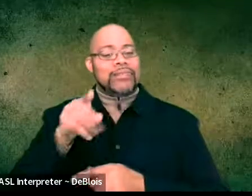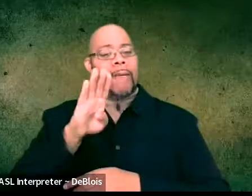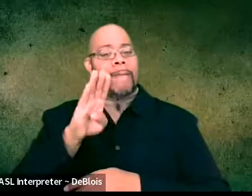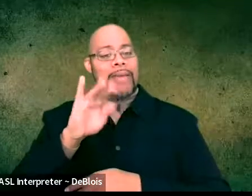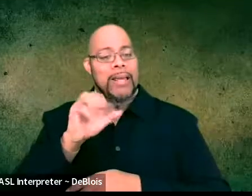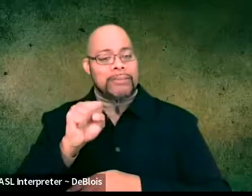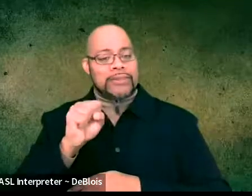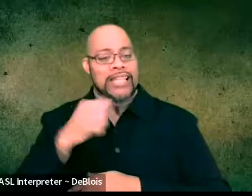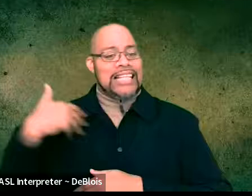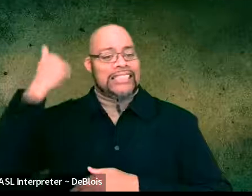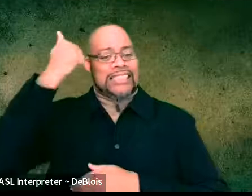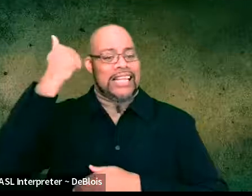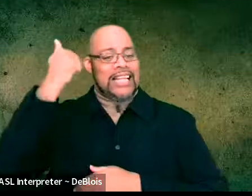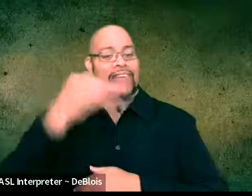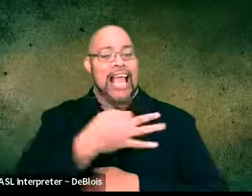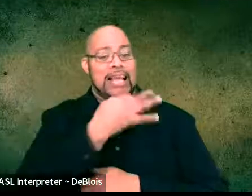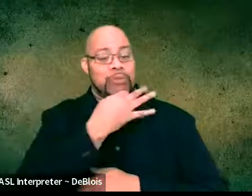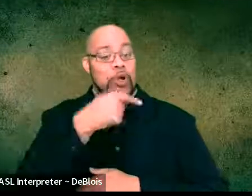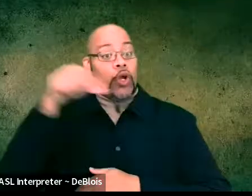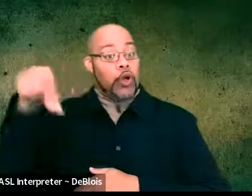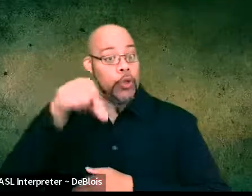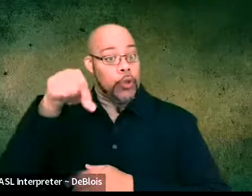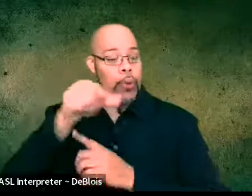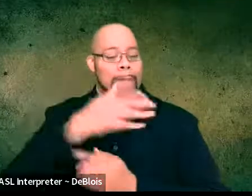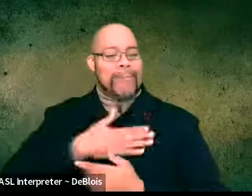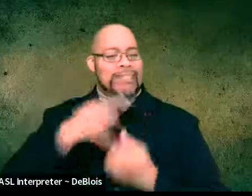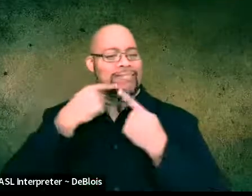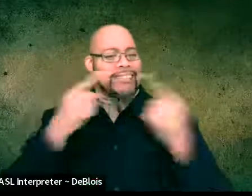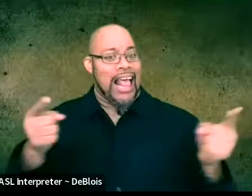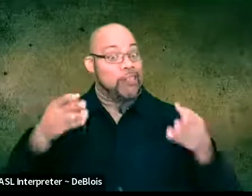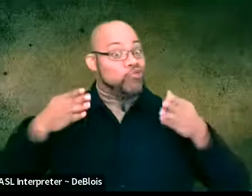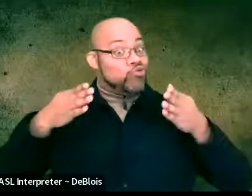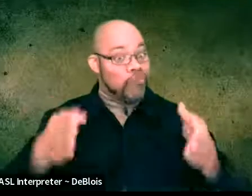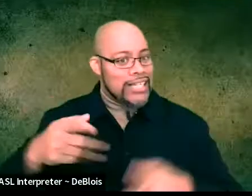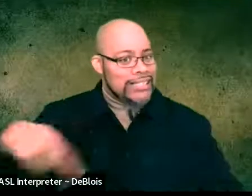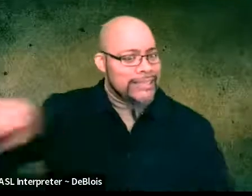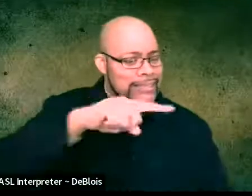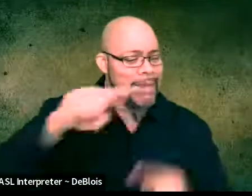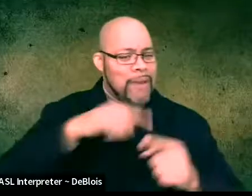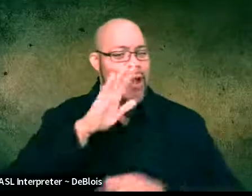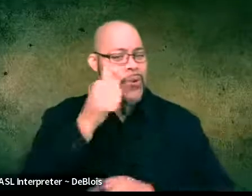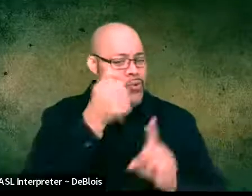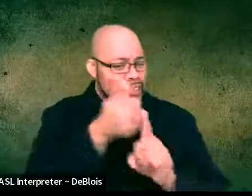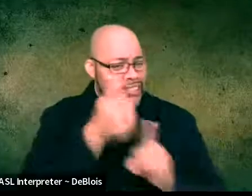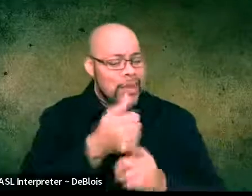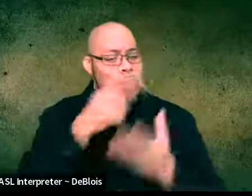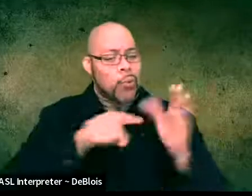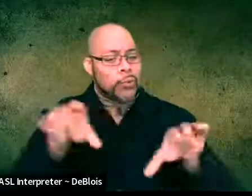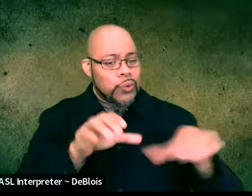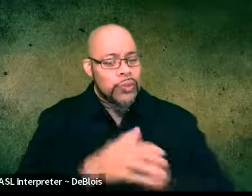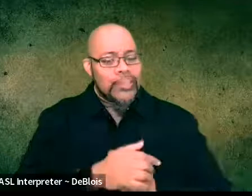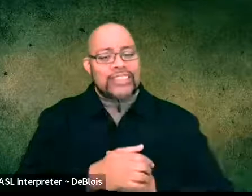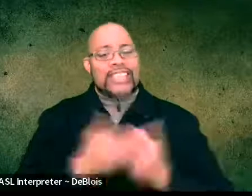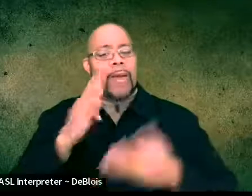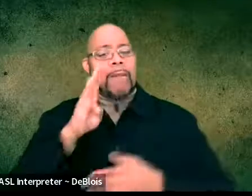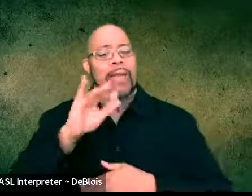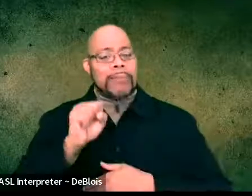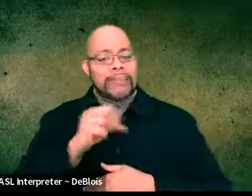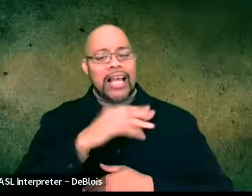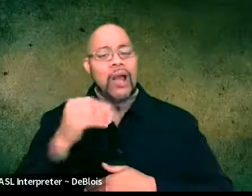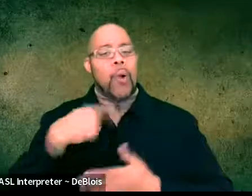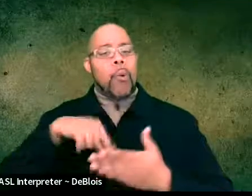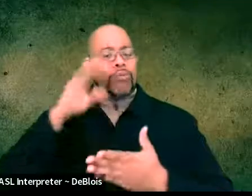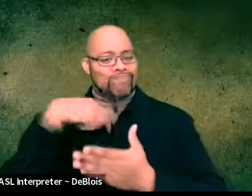BIMS executive expert. So Q, please tell the streets about yourself, what it is that you're doing here at BIMS, and then we'll